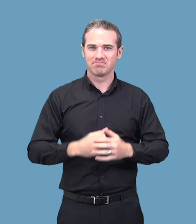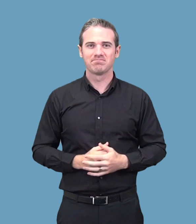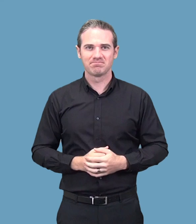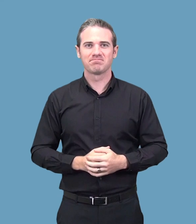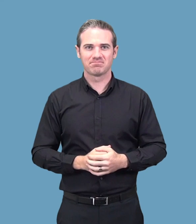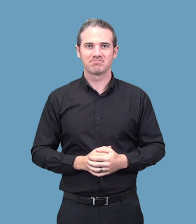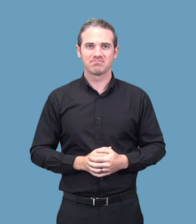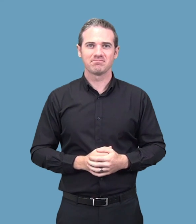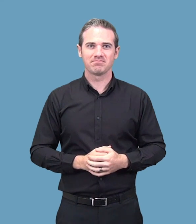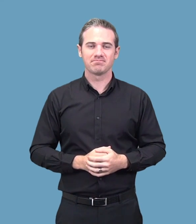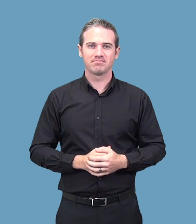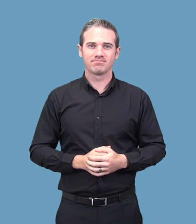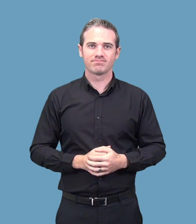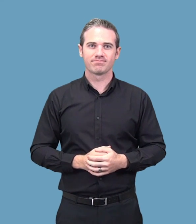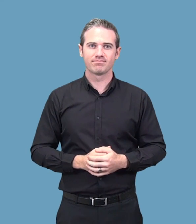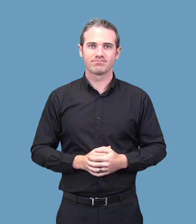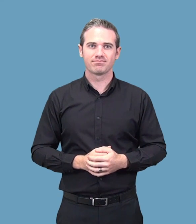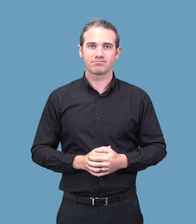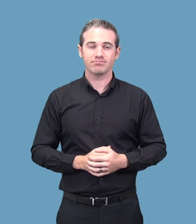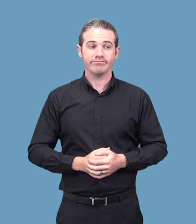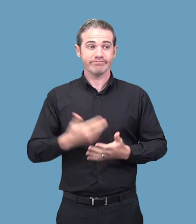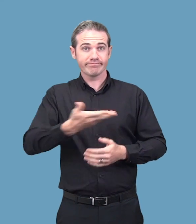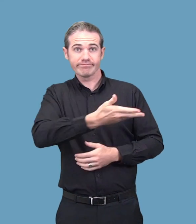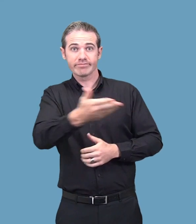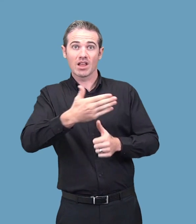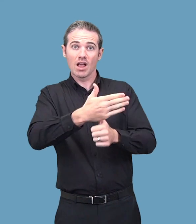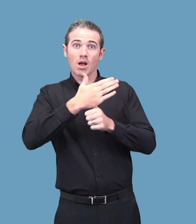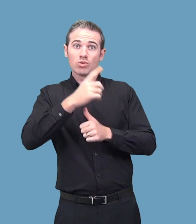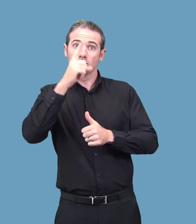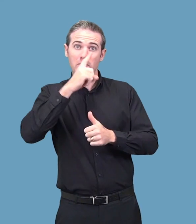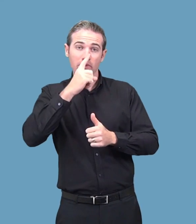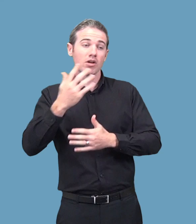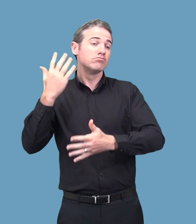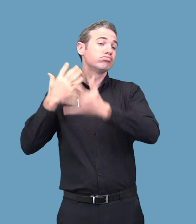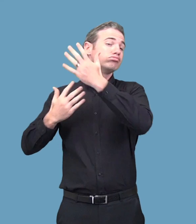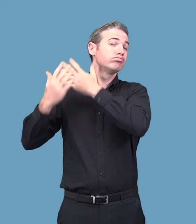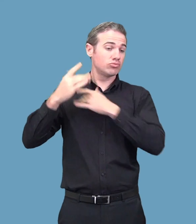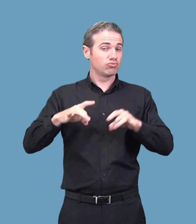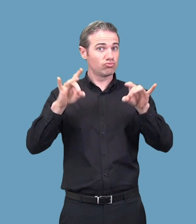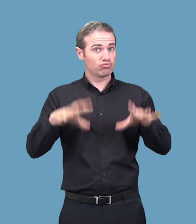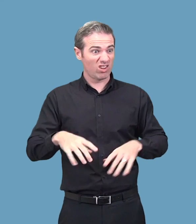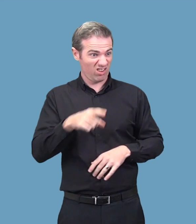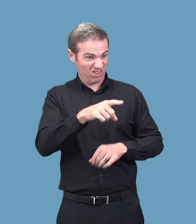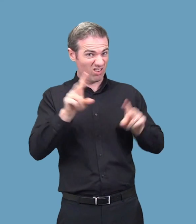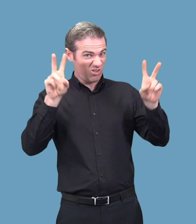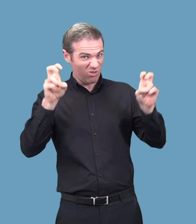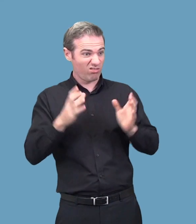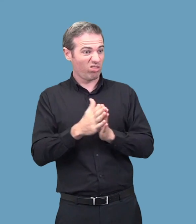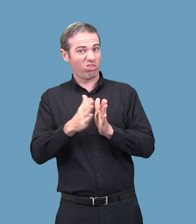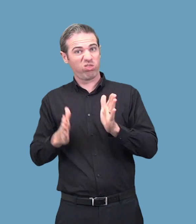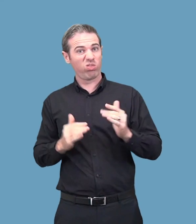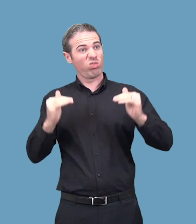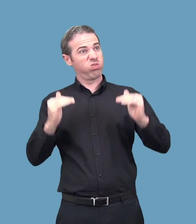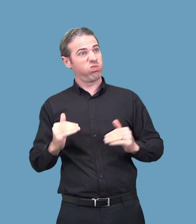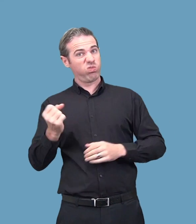seen a civilised person. I think looking back at our early contact and the relationships between white people